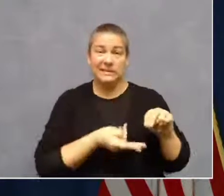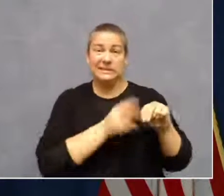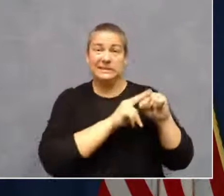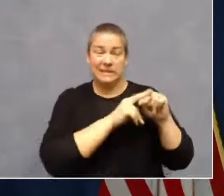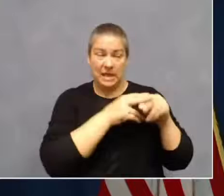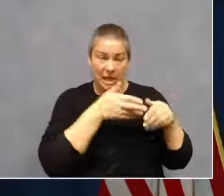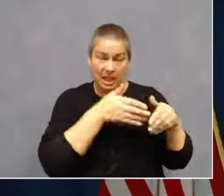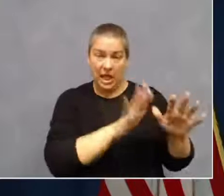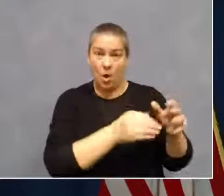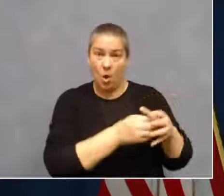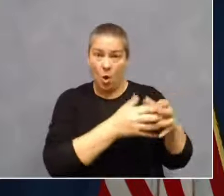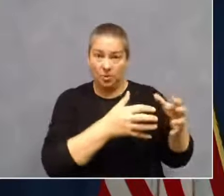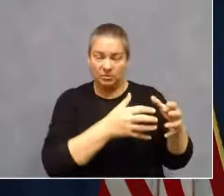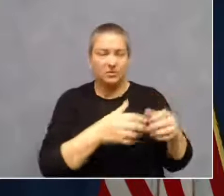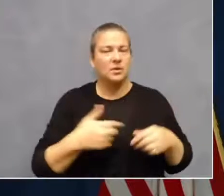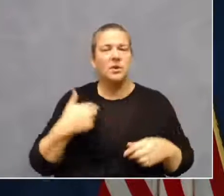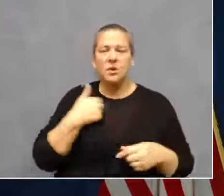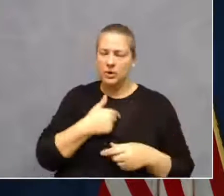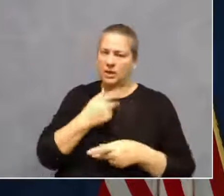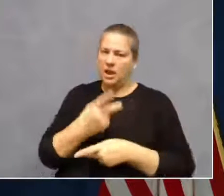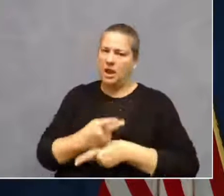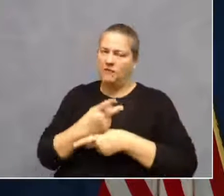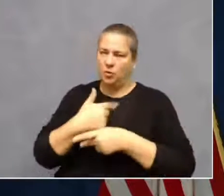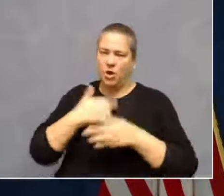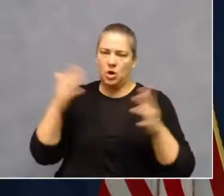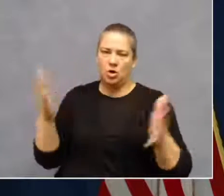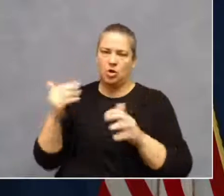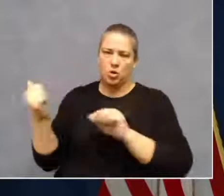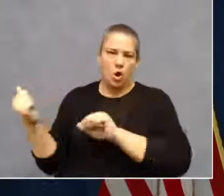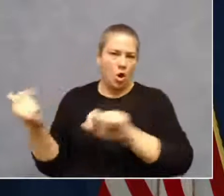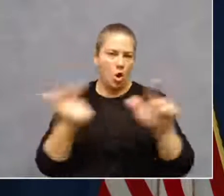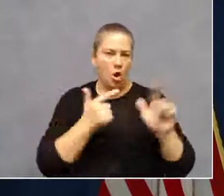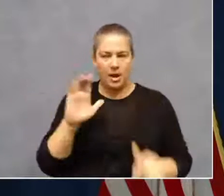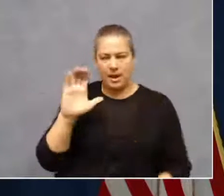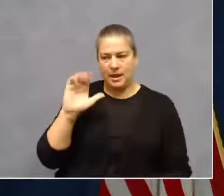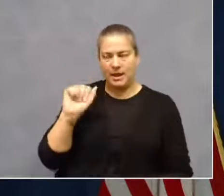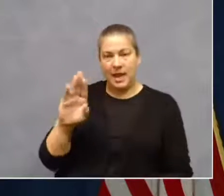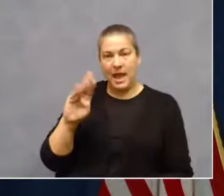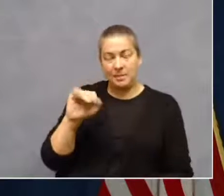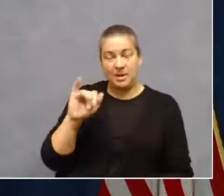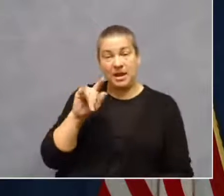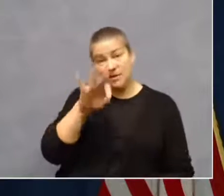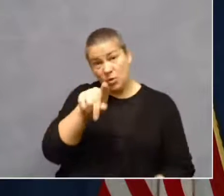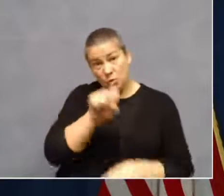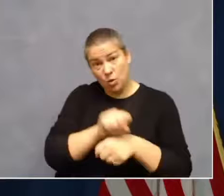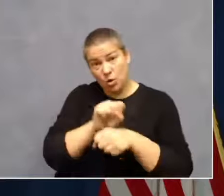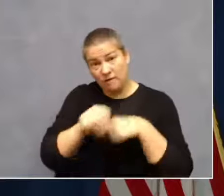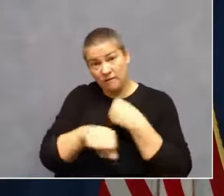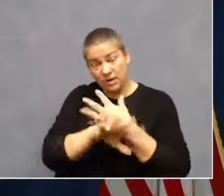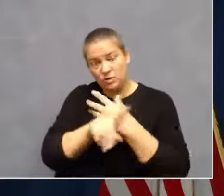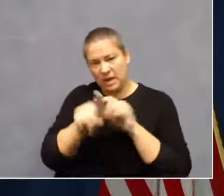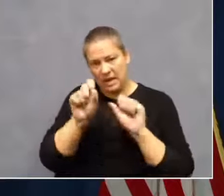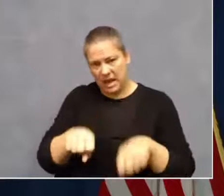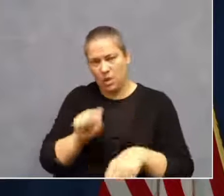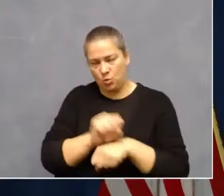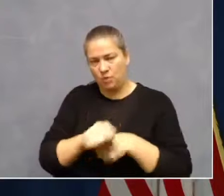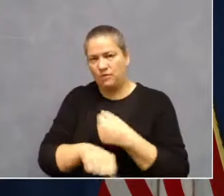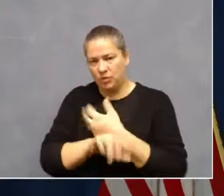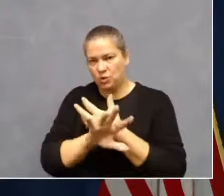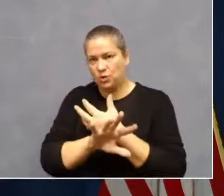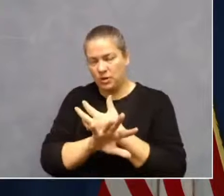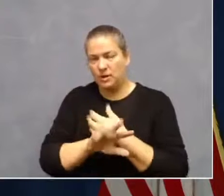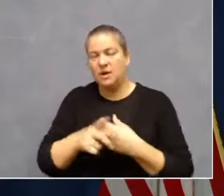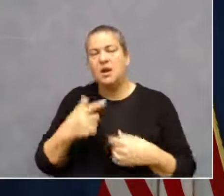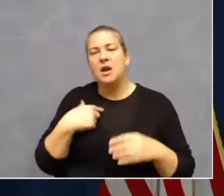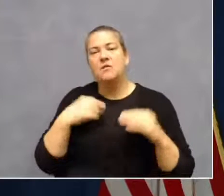very careful and encouraged even all of our cabinets, when somebody can work virtually, they do. We will certainly have more people